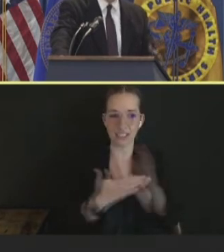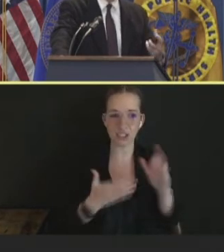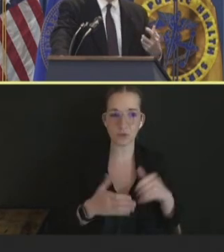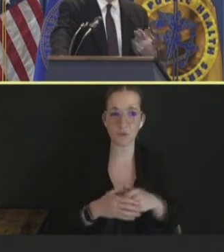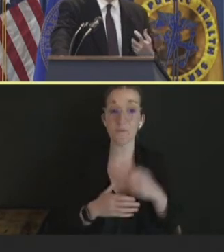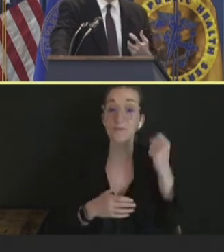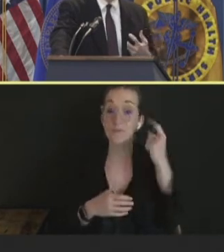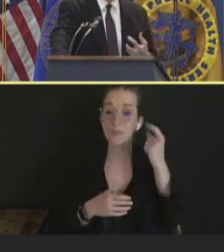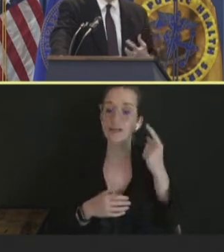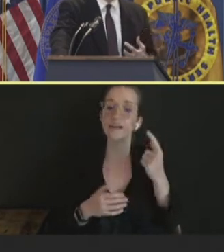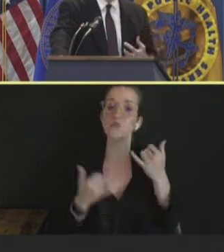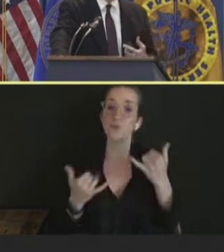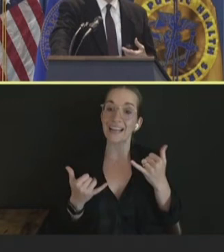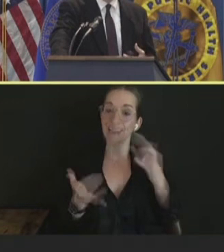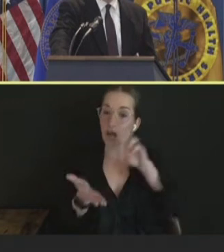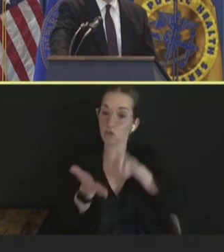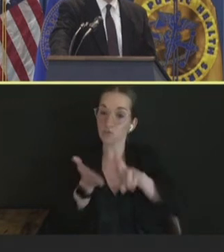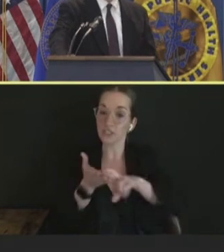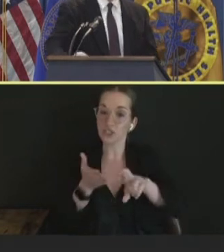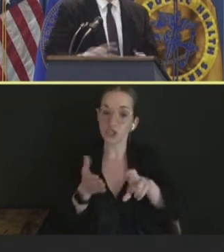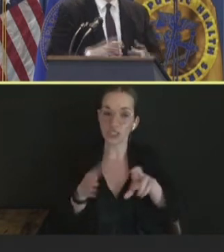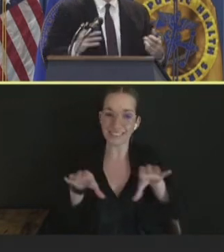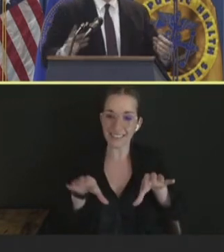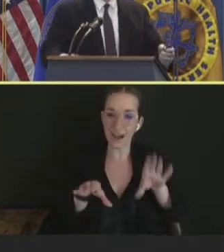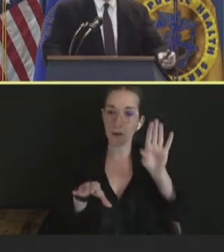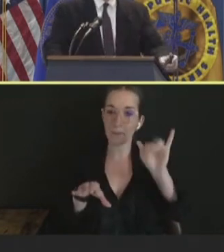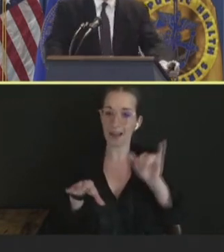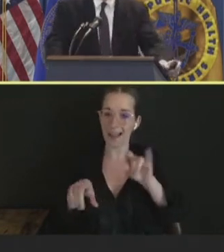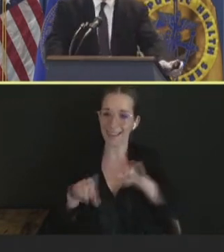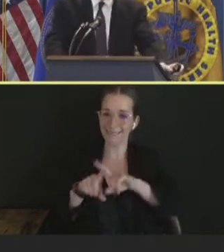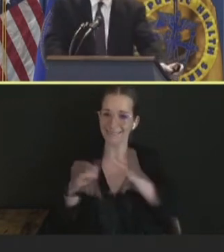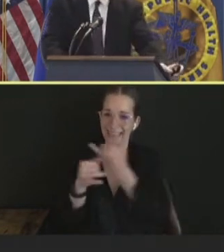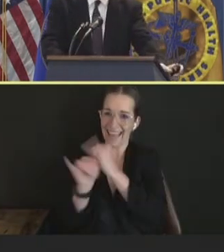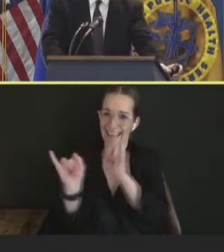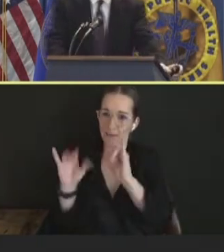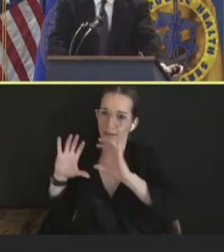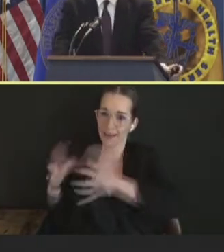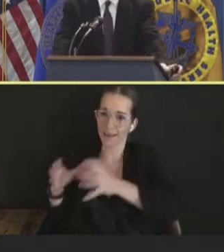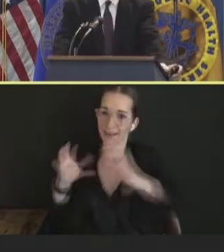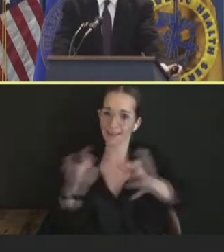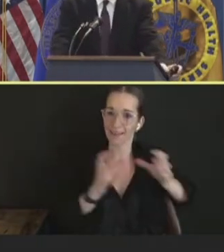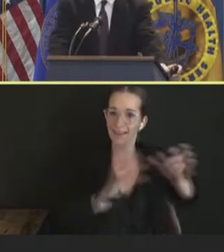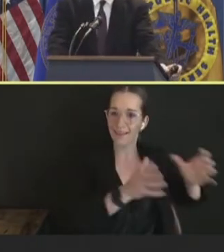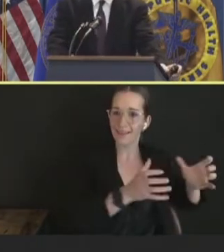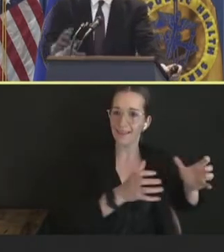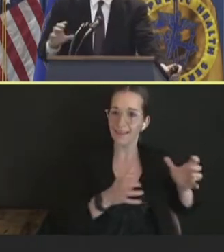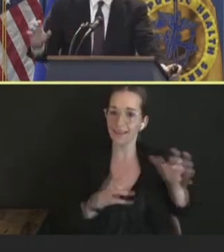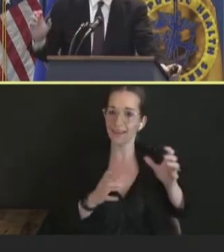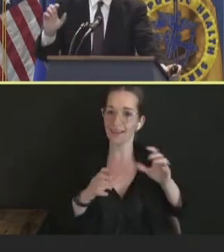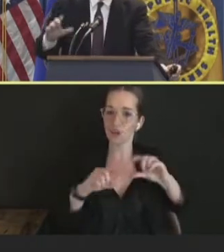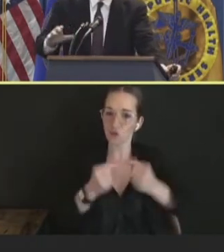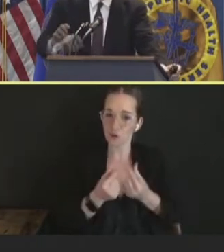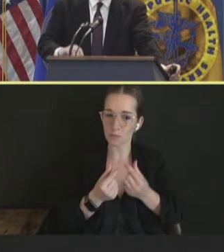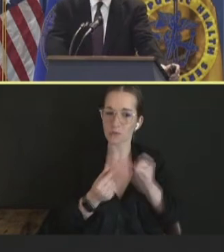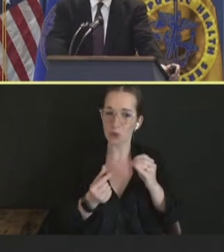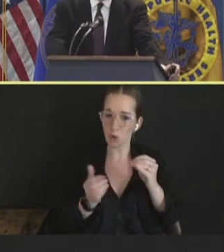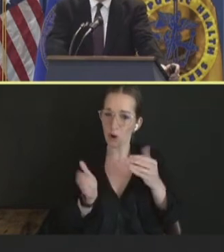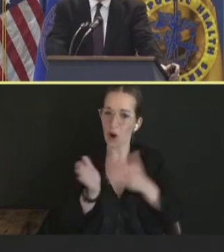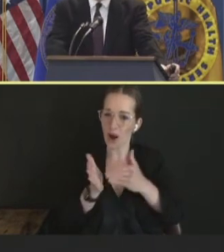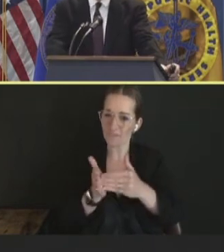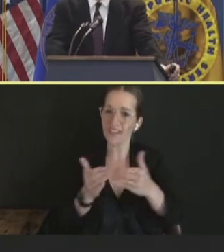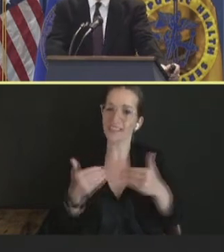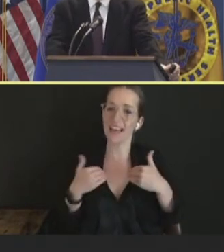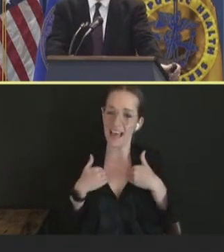independently, very often there's a wide variety of different inclusion and